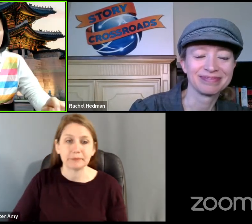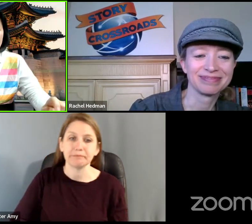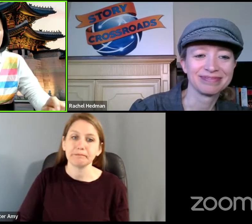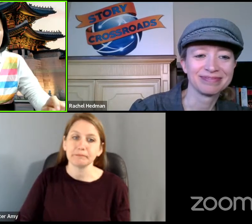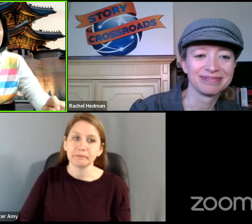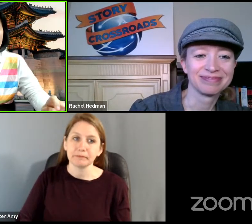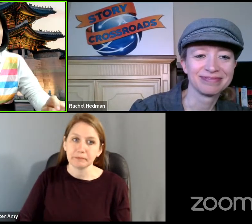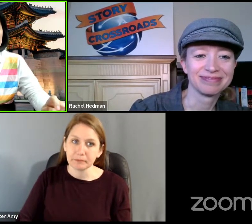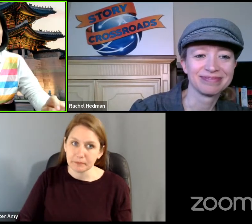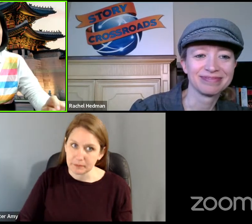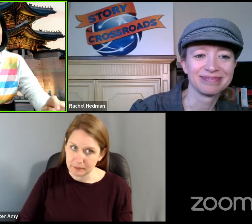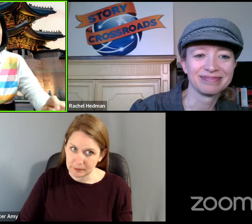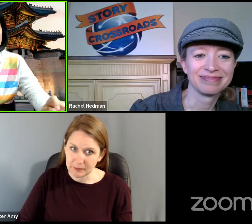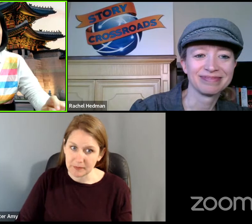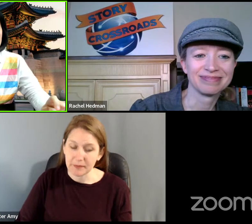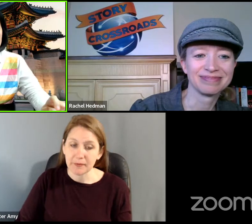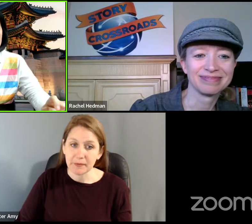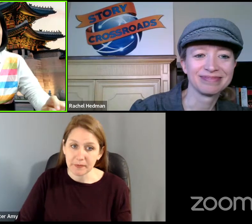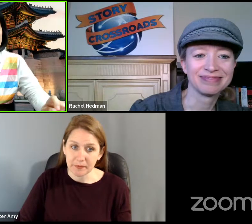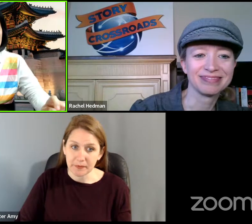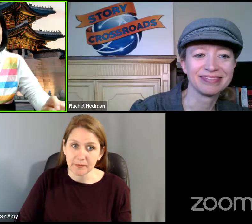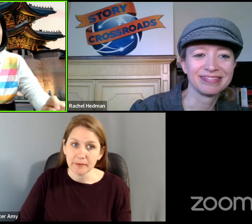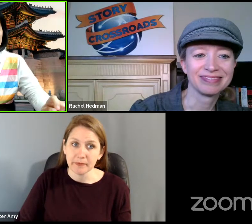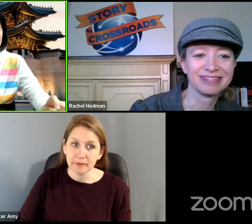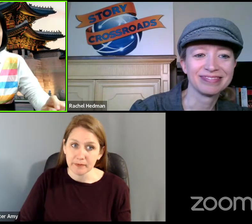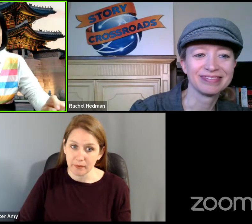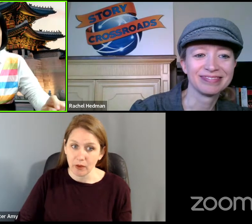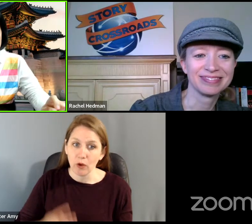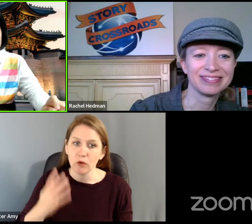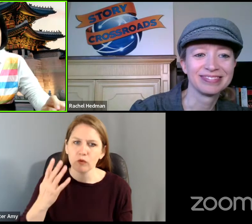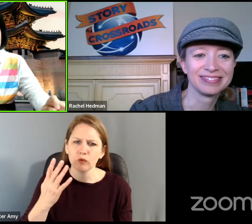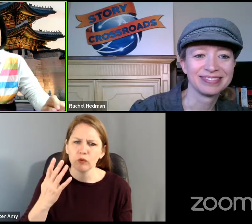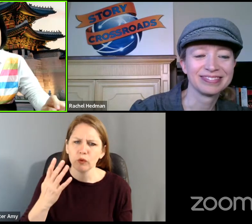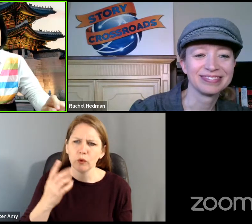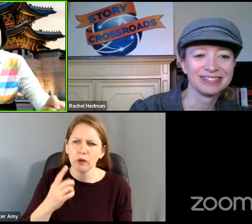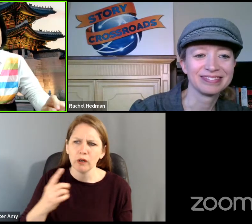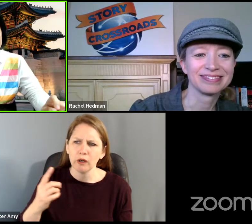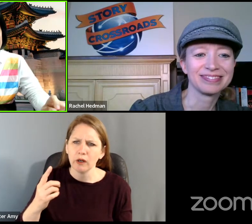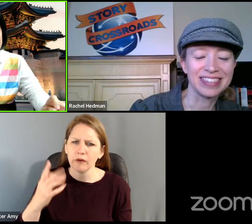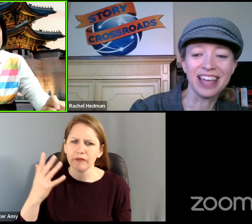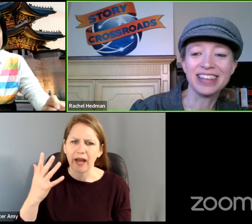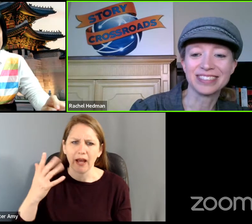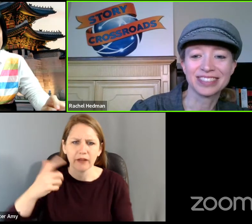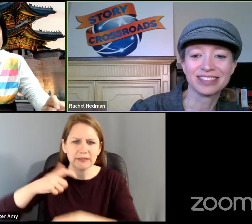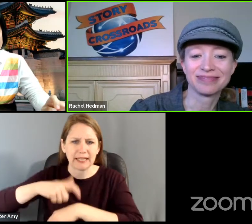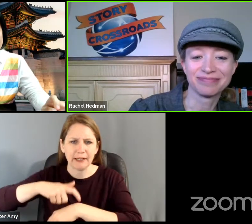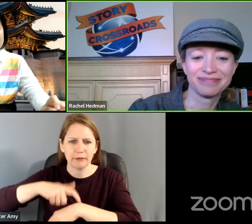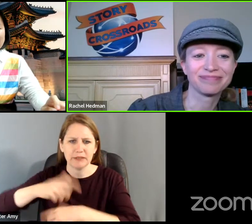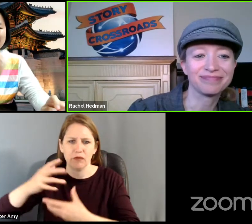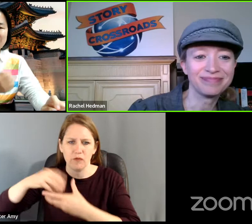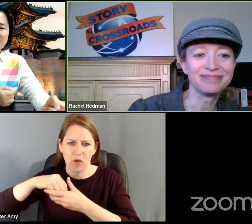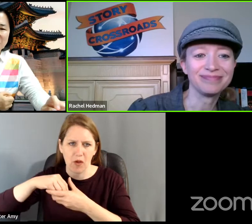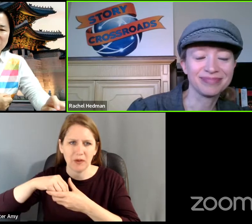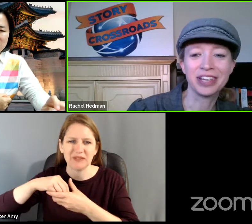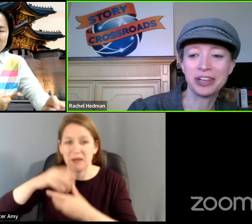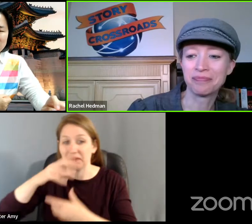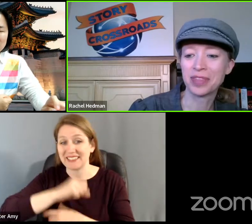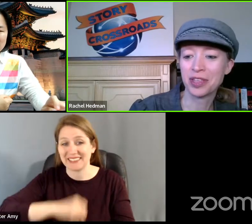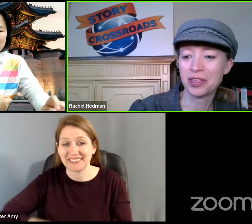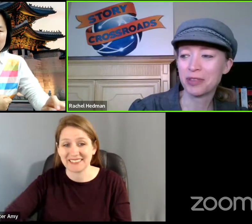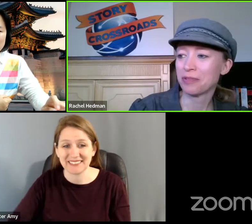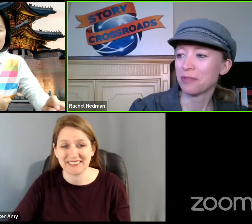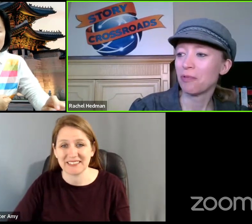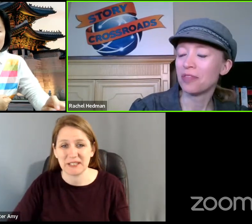four of yeah, 4 or 5 times, I Nice. guess.